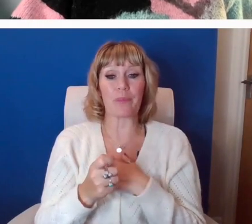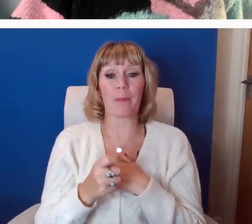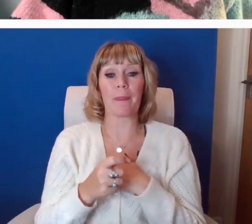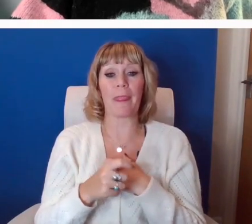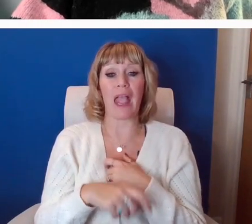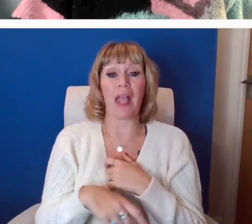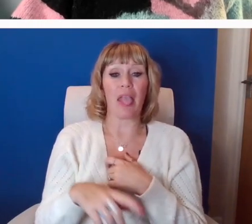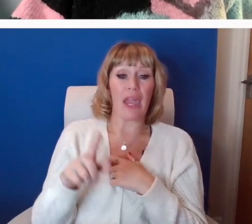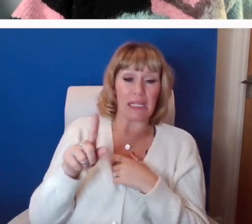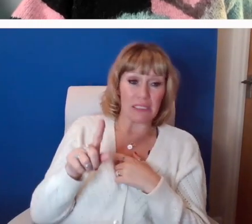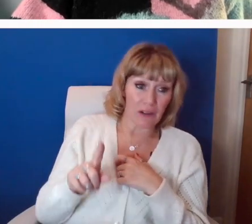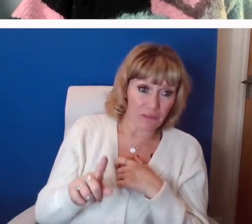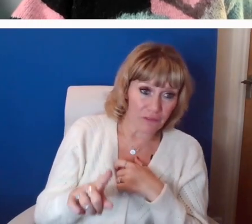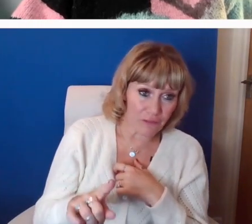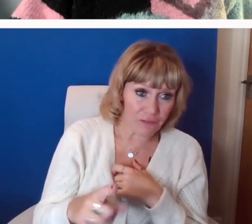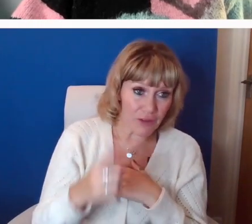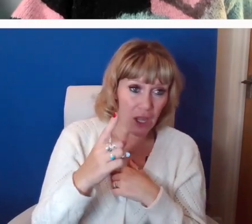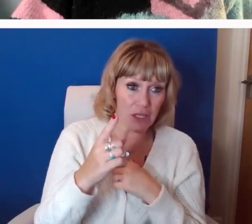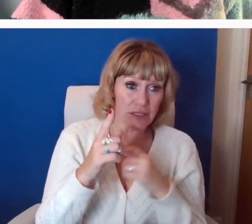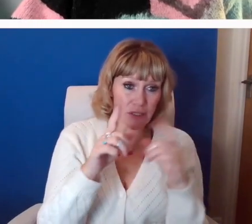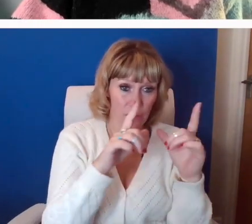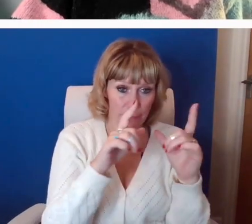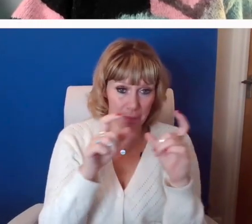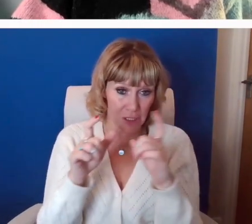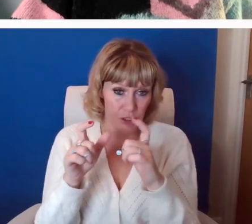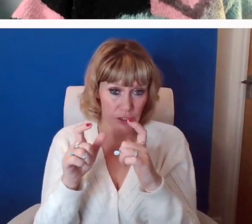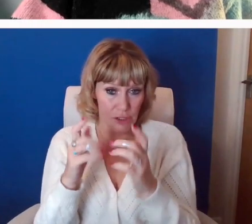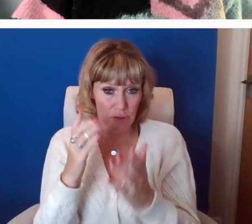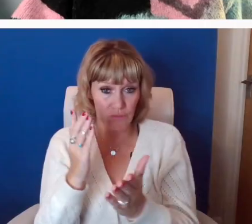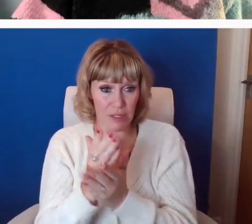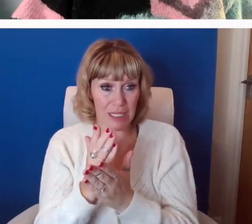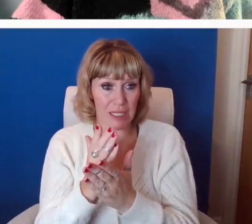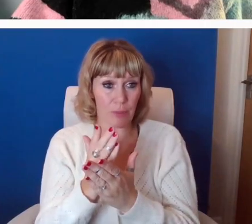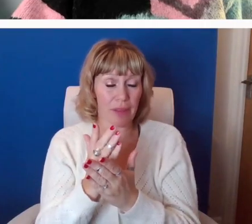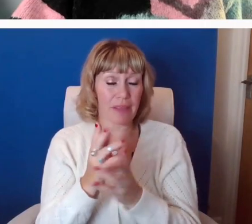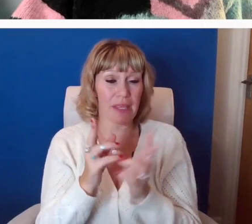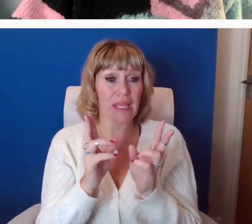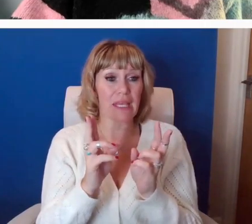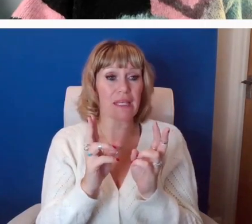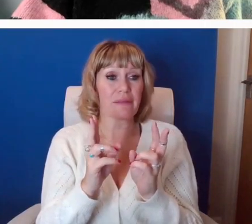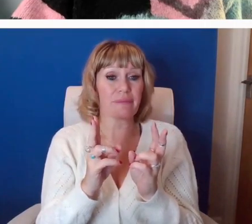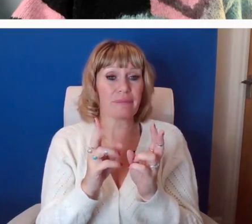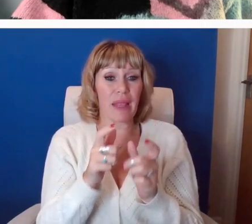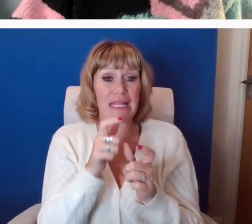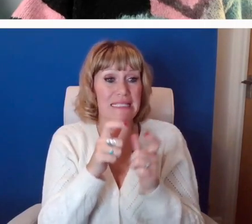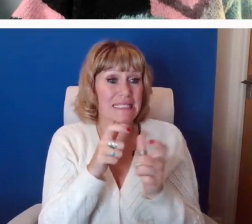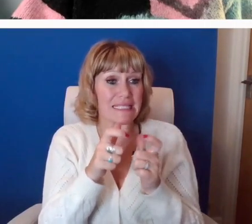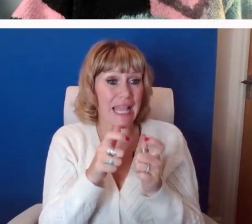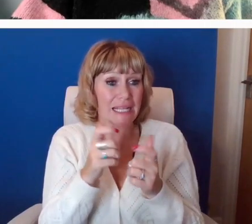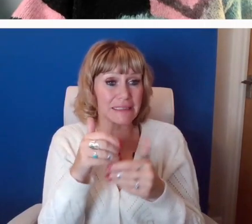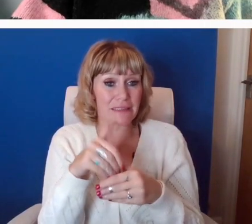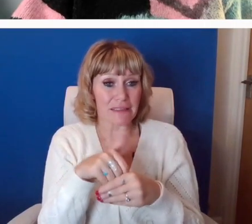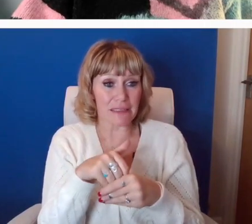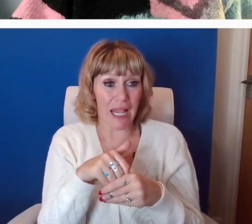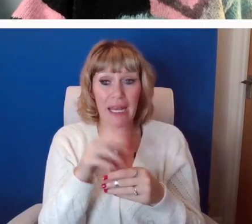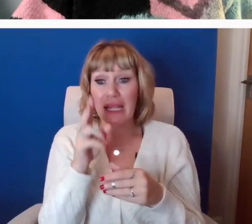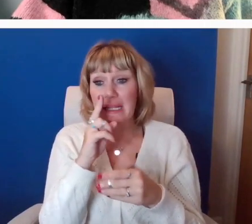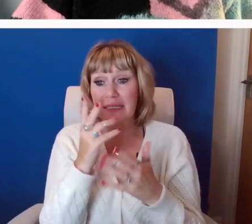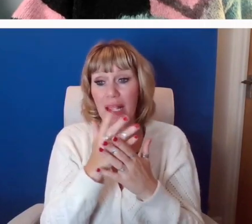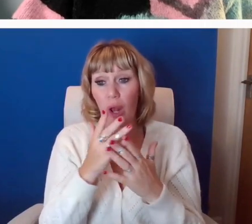pictures that we have here with, if you like, text inside it. And again, I can see plenty of love coming up for